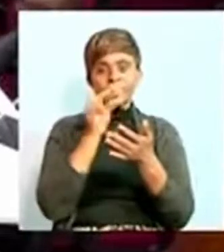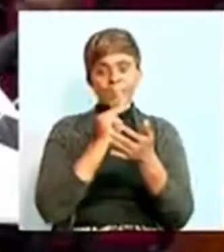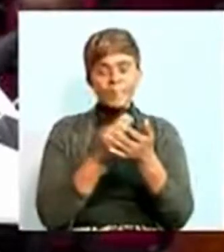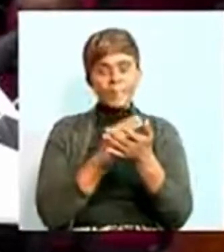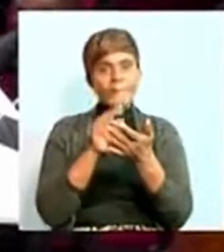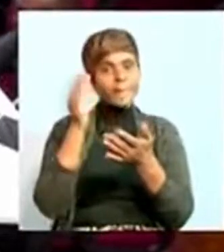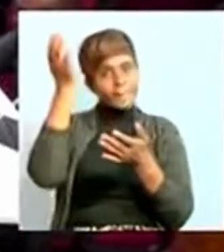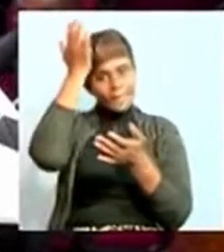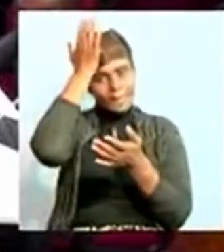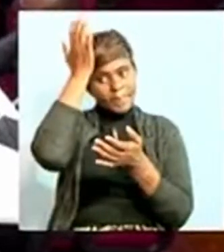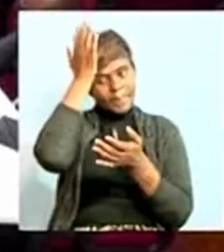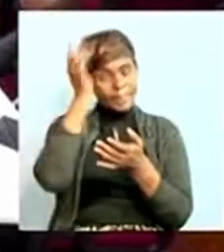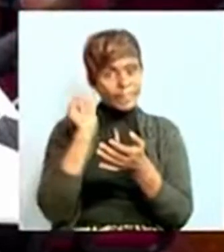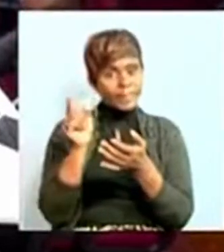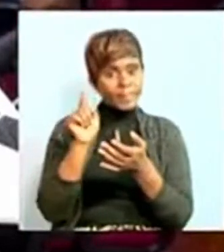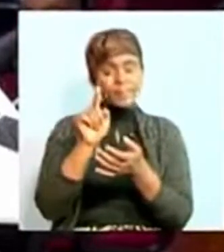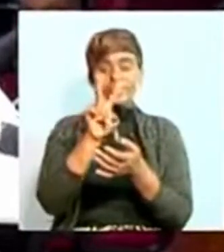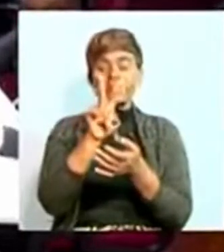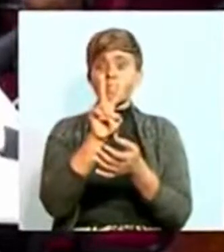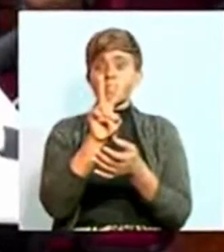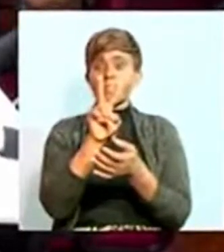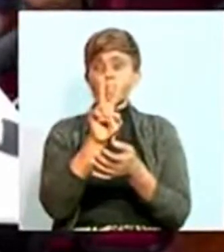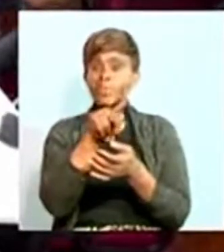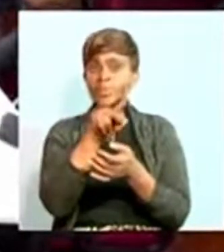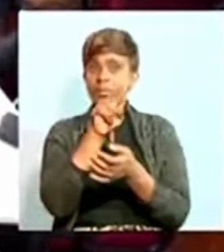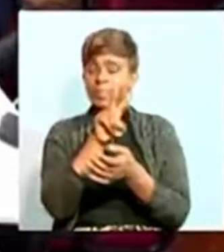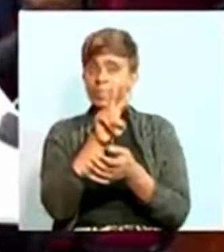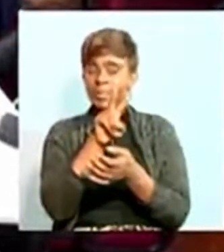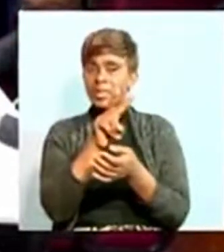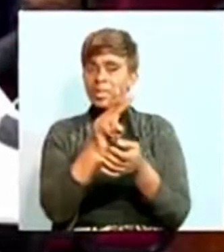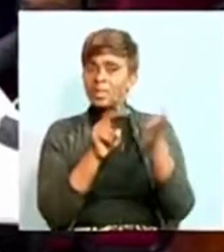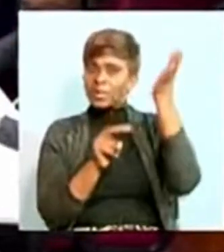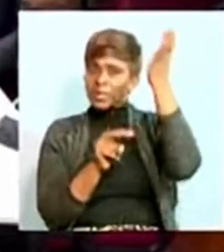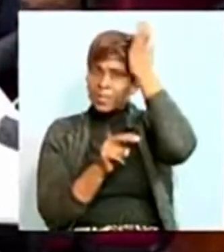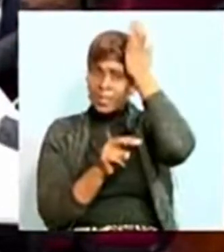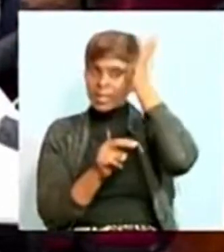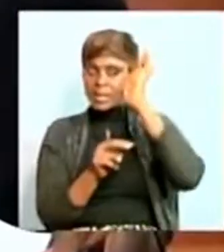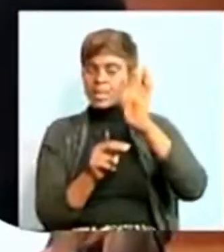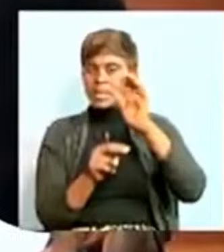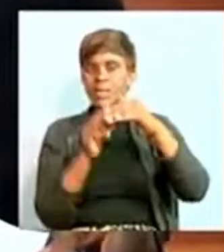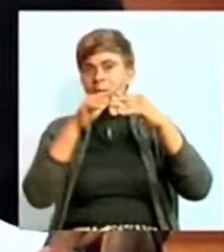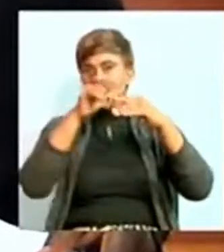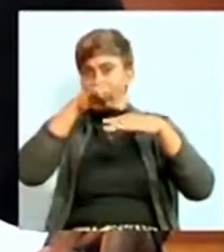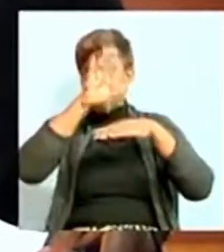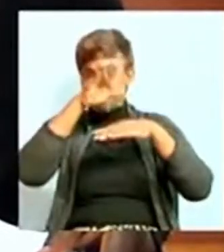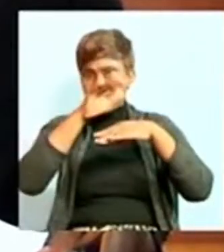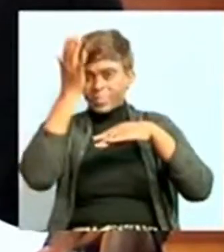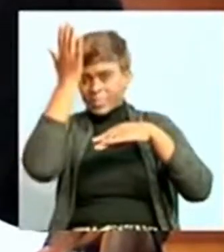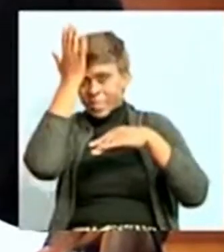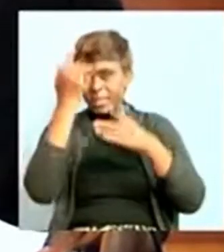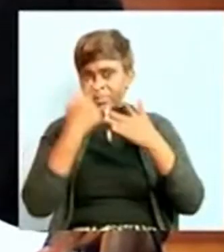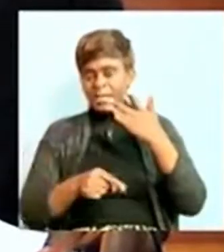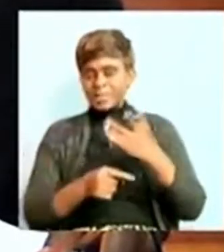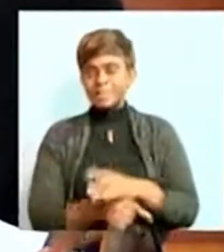dates there, on the voucher. What is the date on the top?